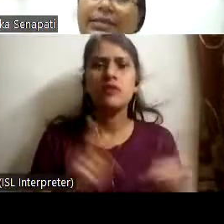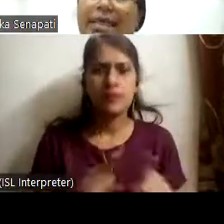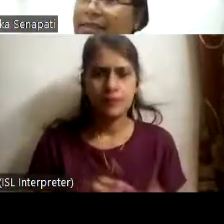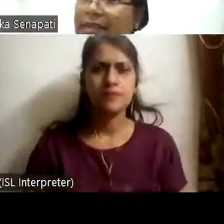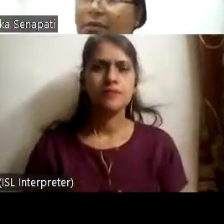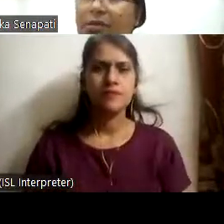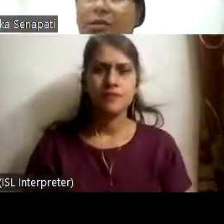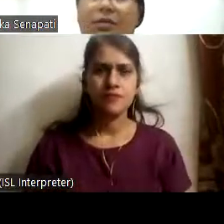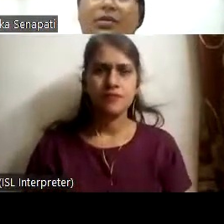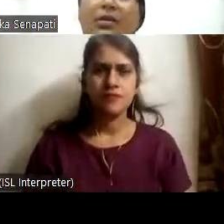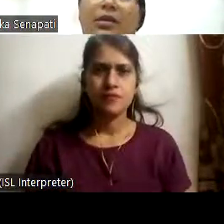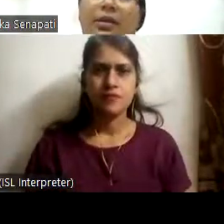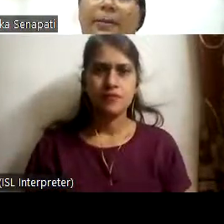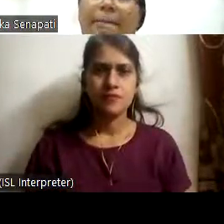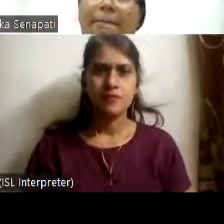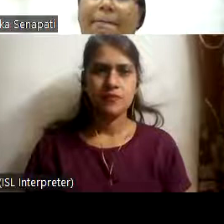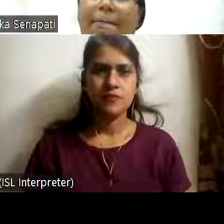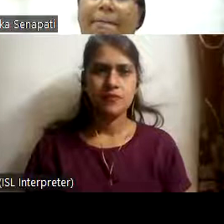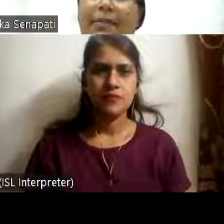In silent airports